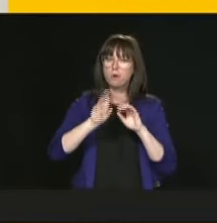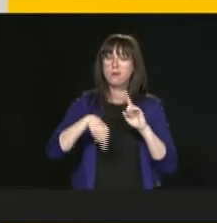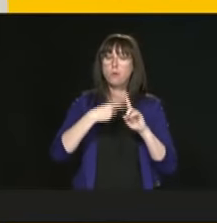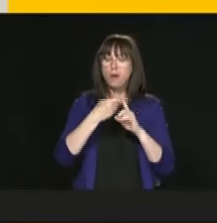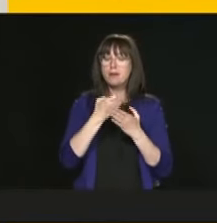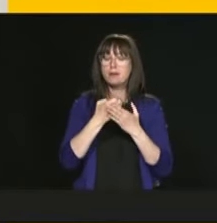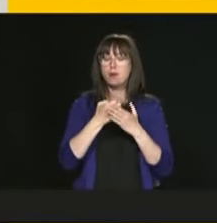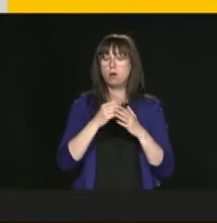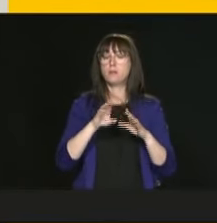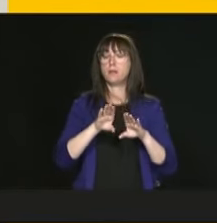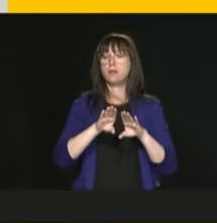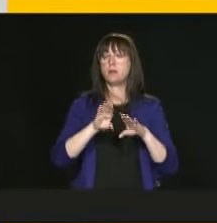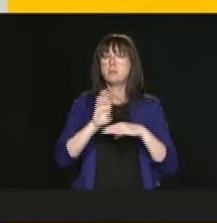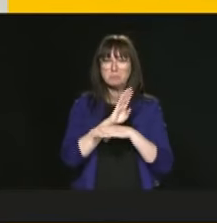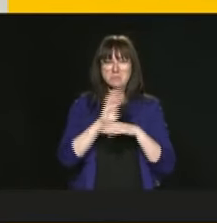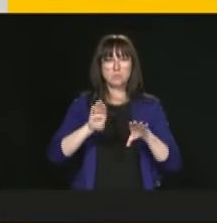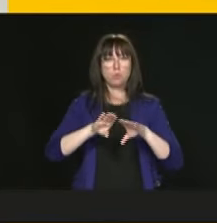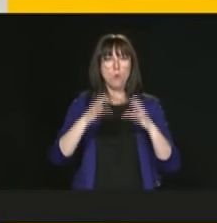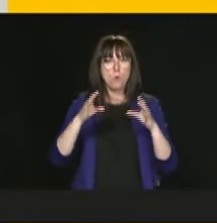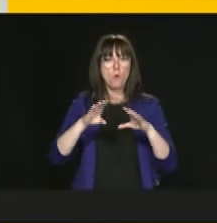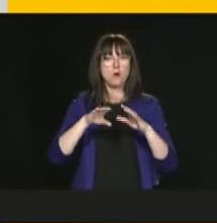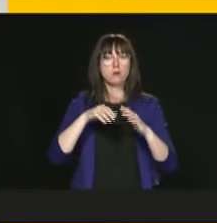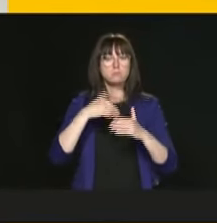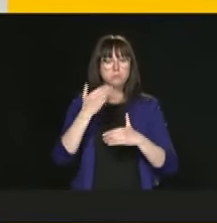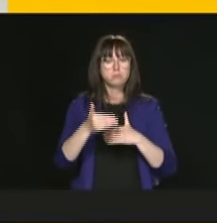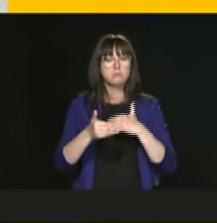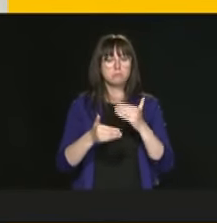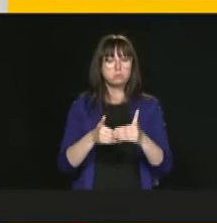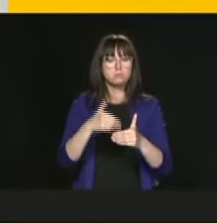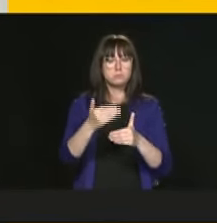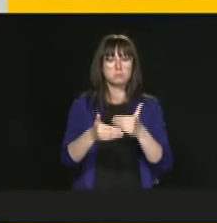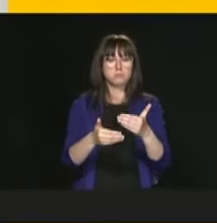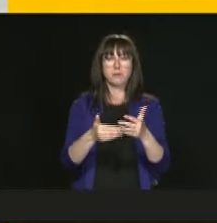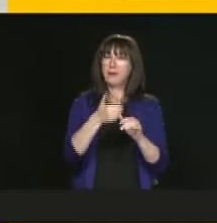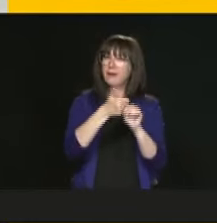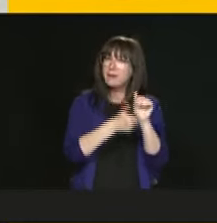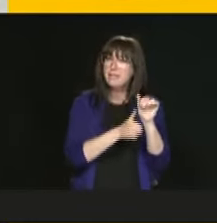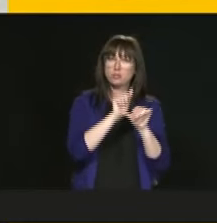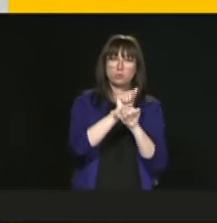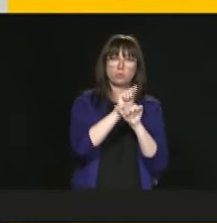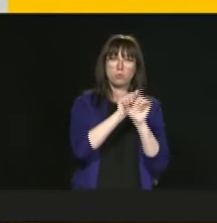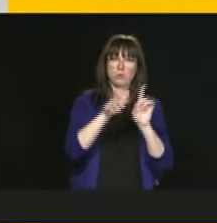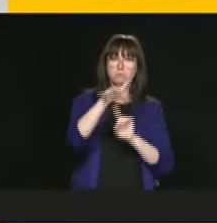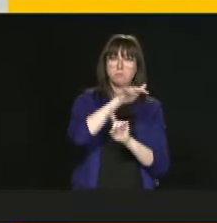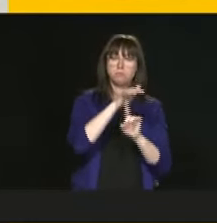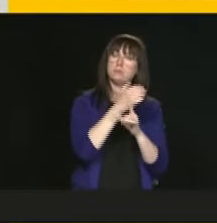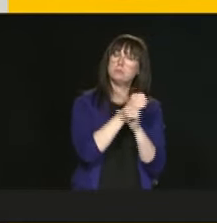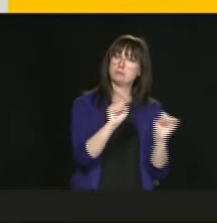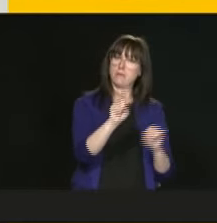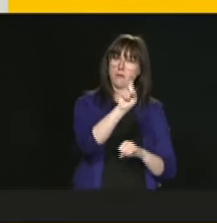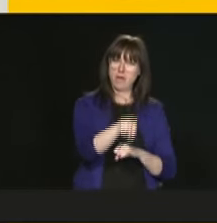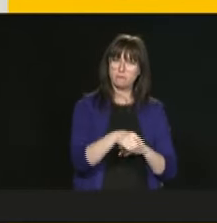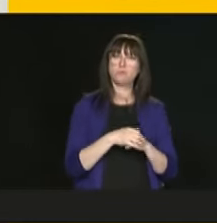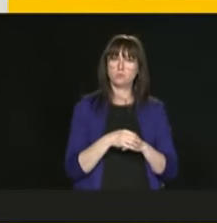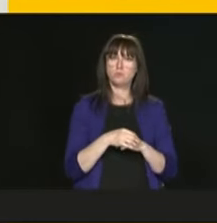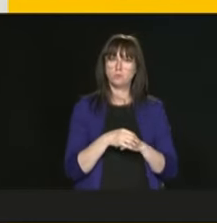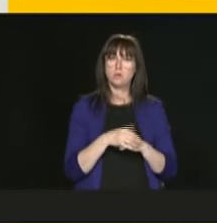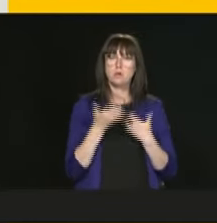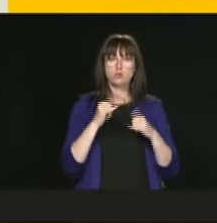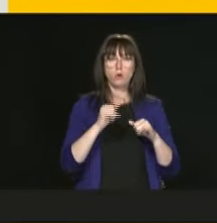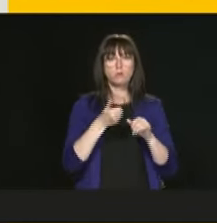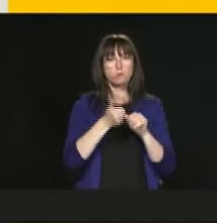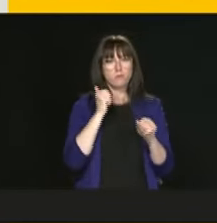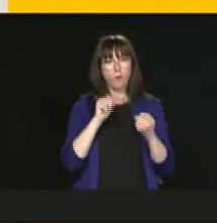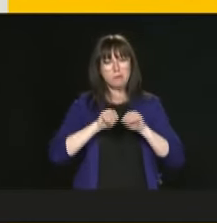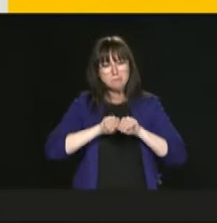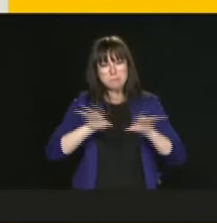reopening, we need to make sure that workplaces are safe for Canadians and that we are arresting the spread of